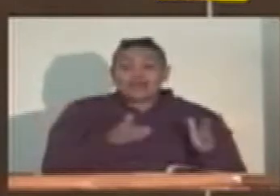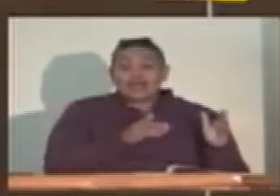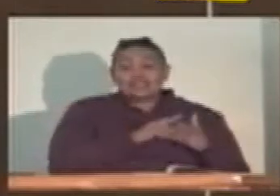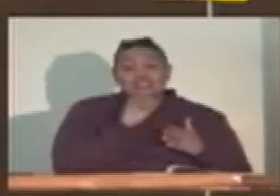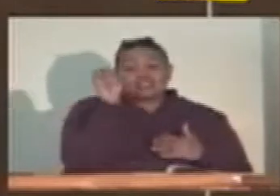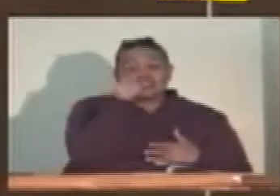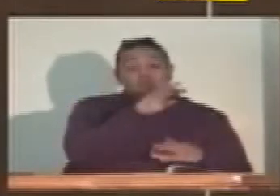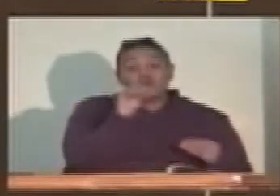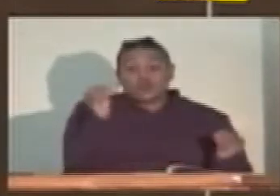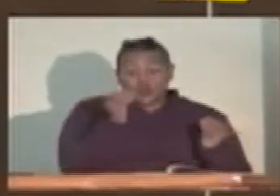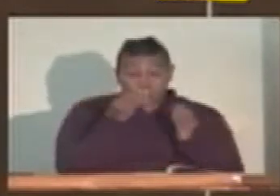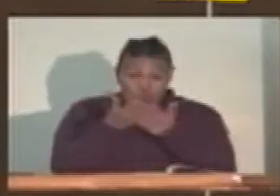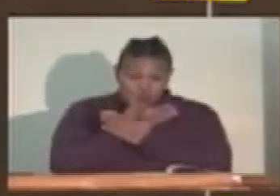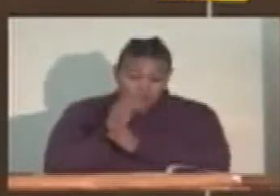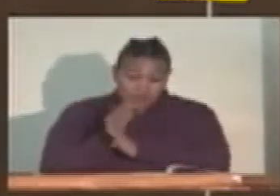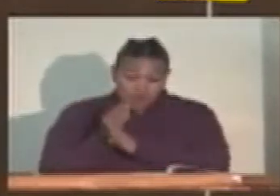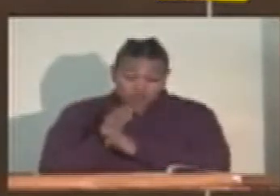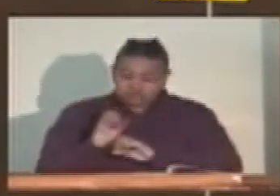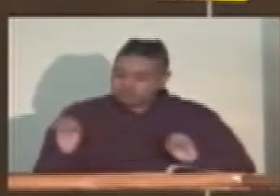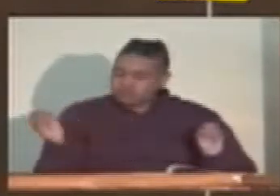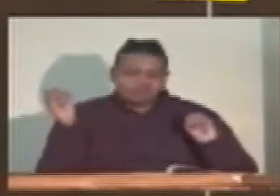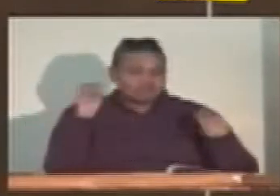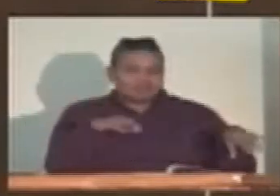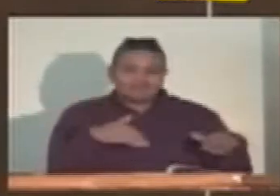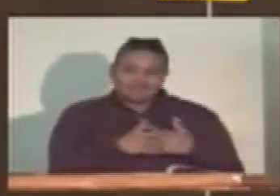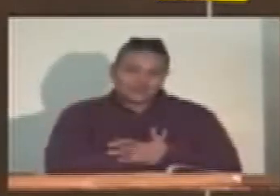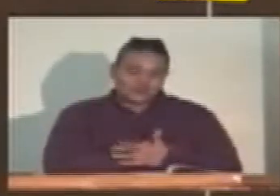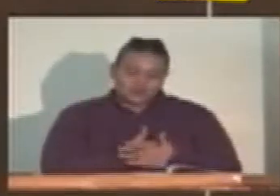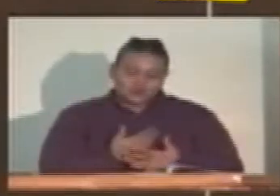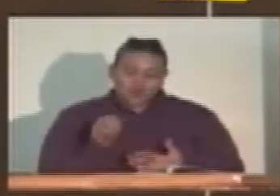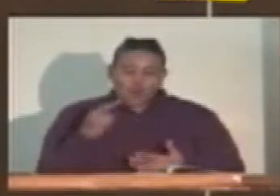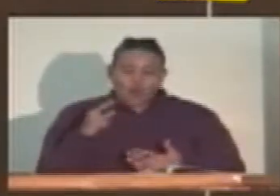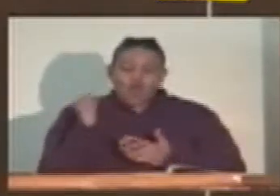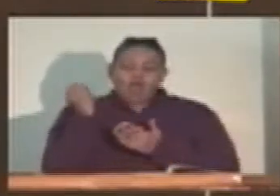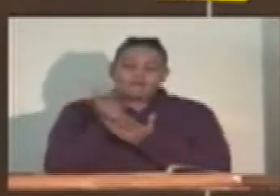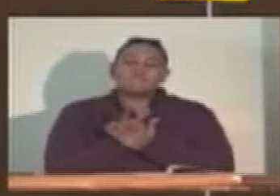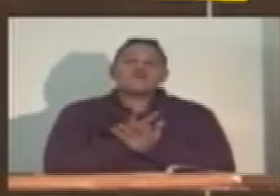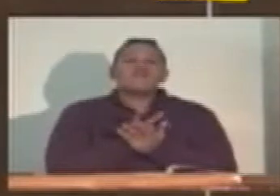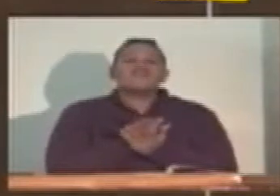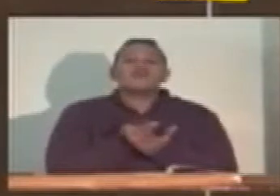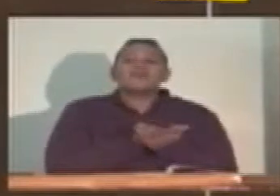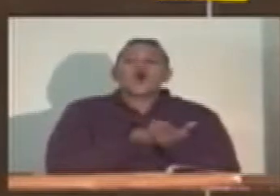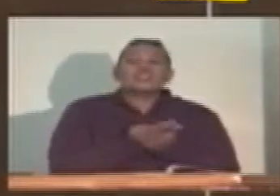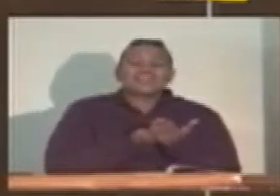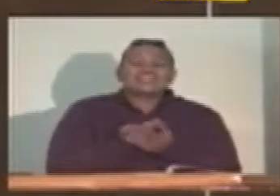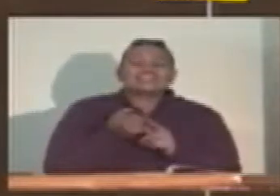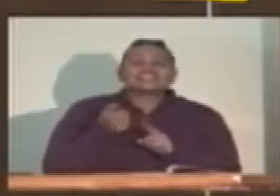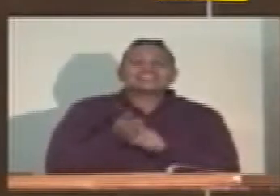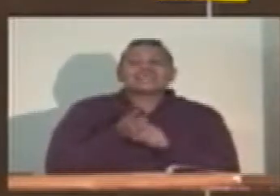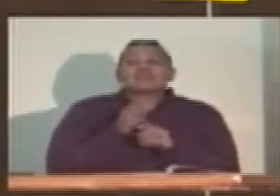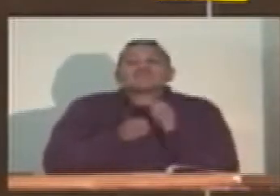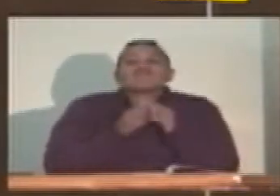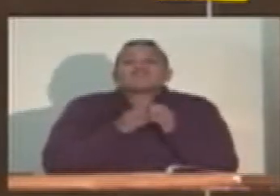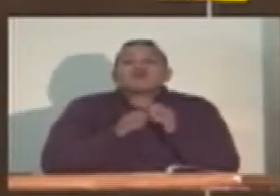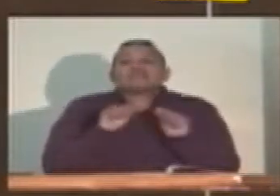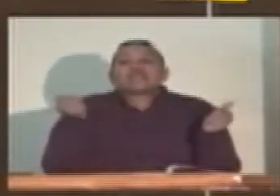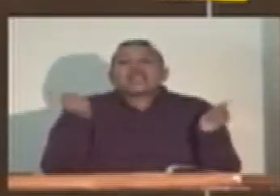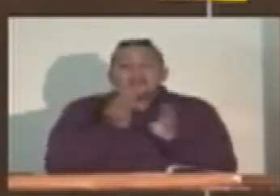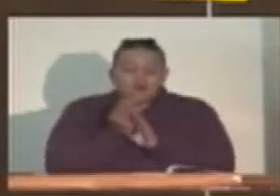any new buses in the operation of an approved capital budget to refurbish any